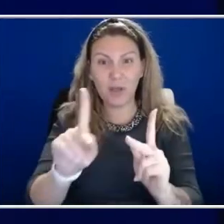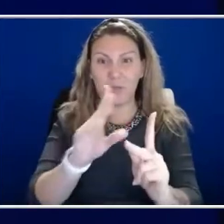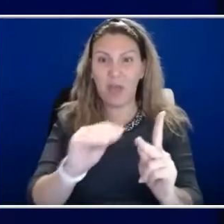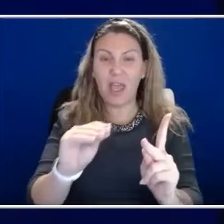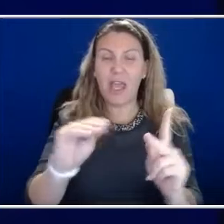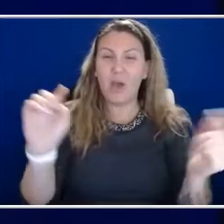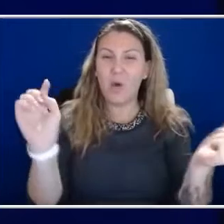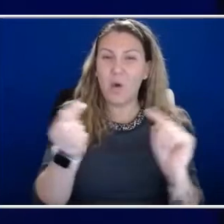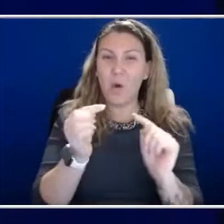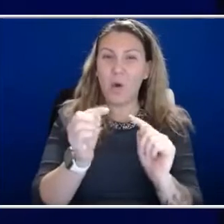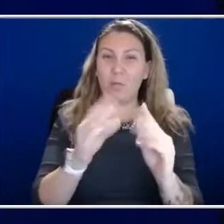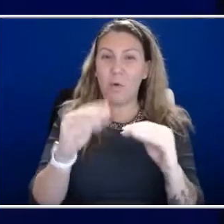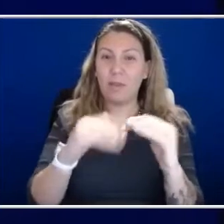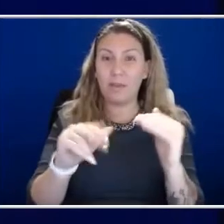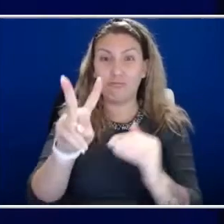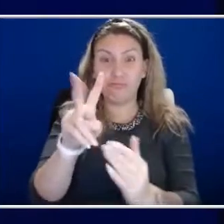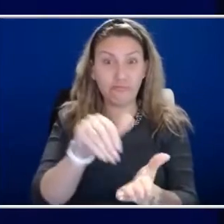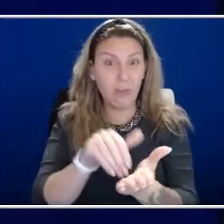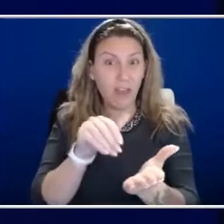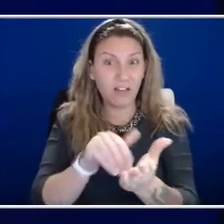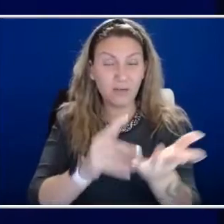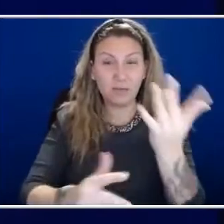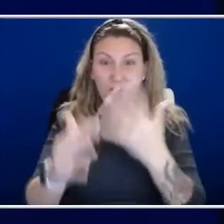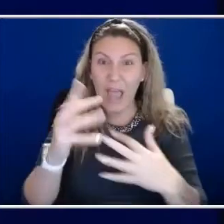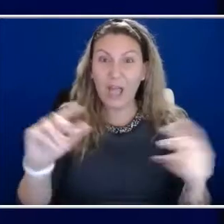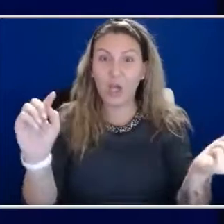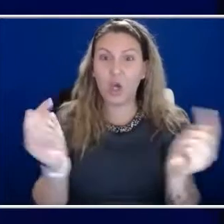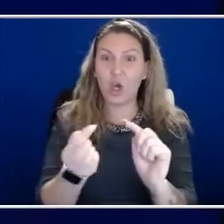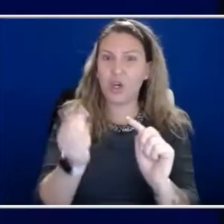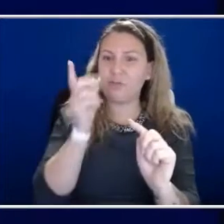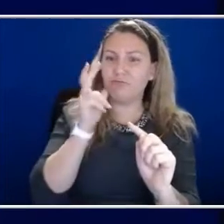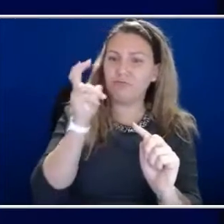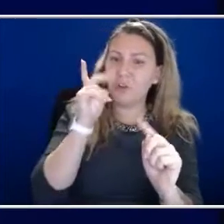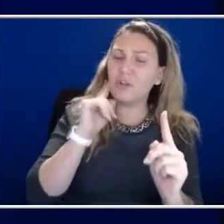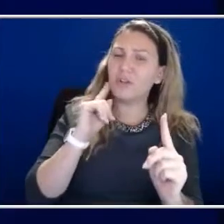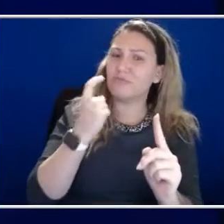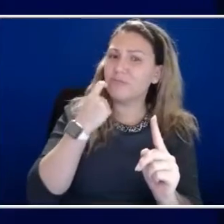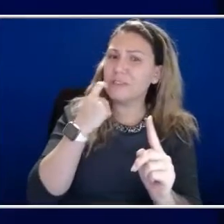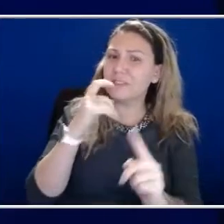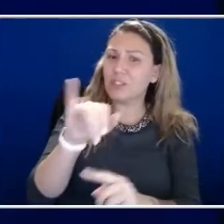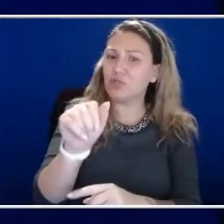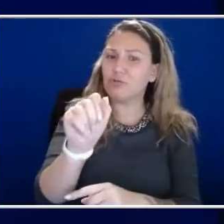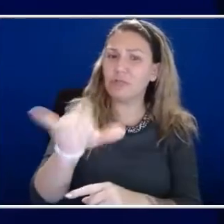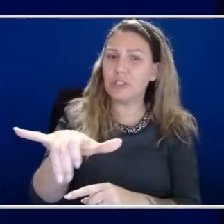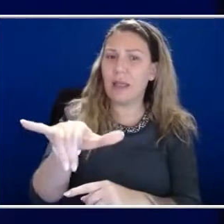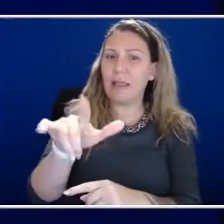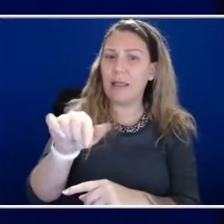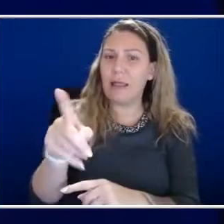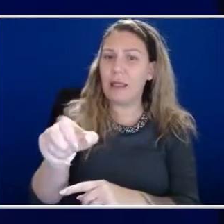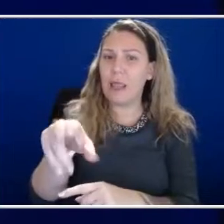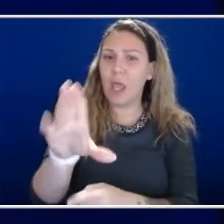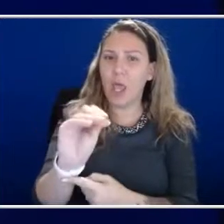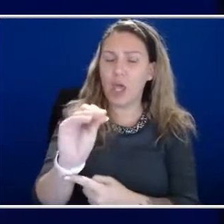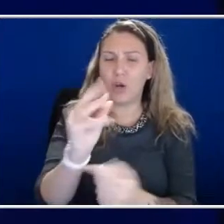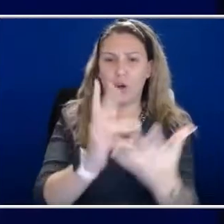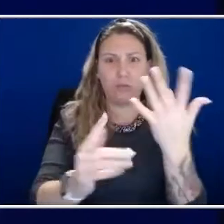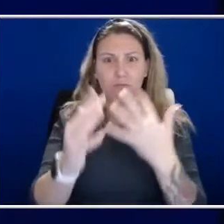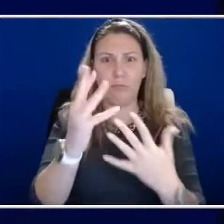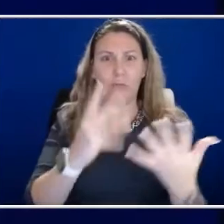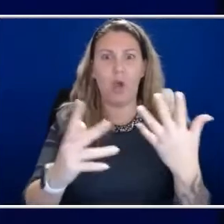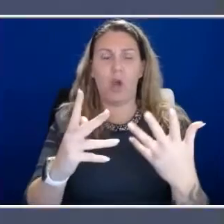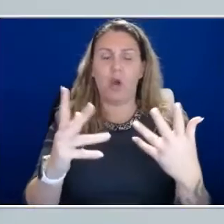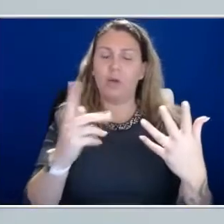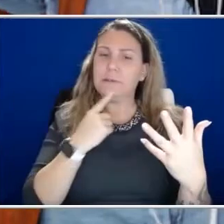as you may have heard, comedian Jay Leno suffered serious burn injuries. We explain the off-label treatment that he used